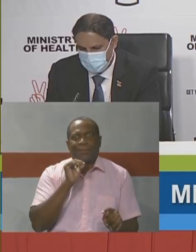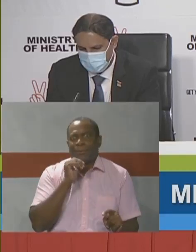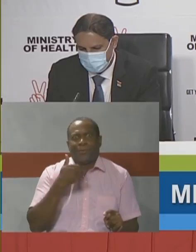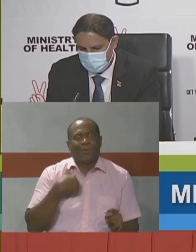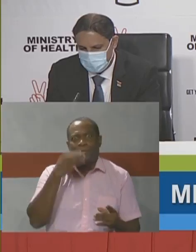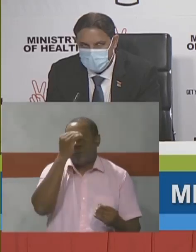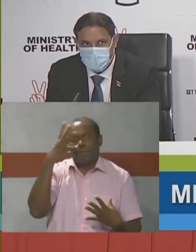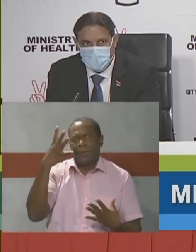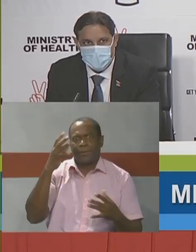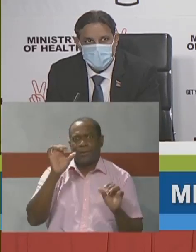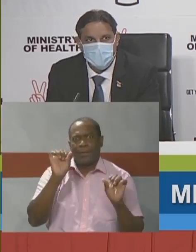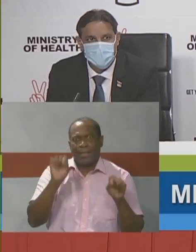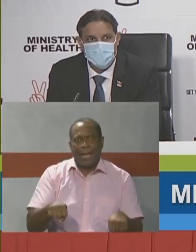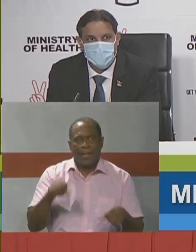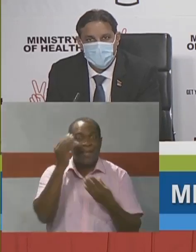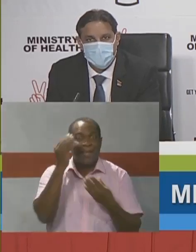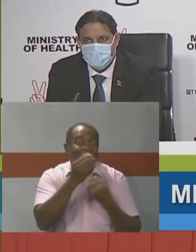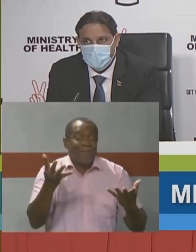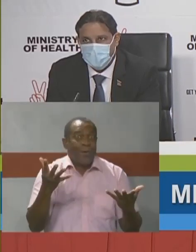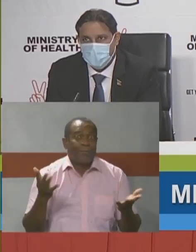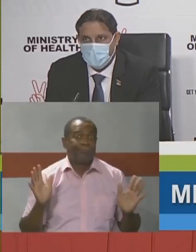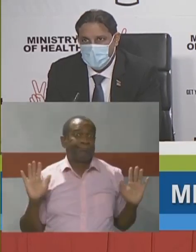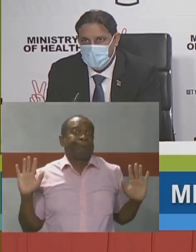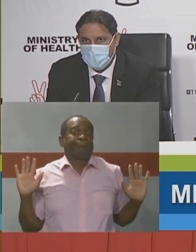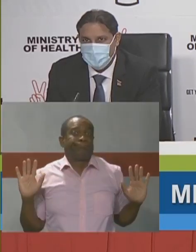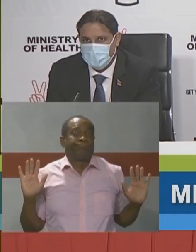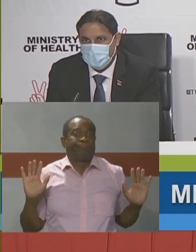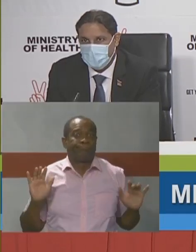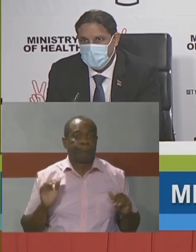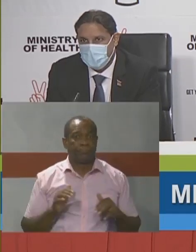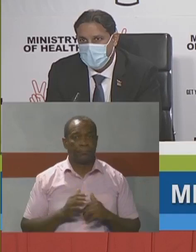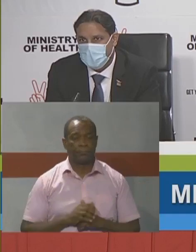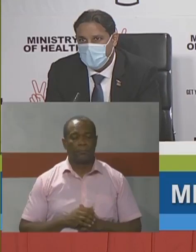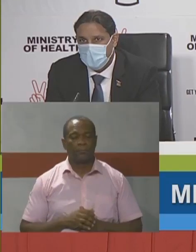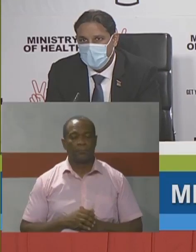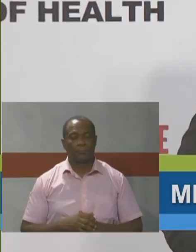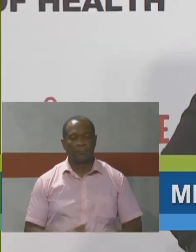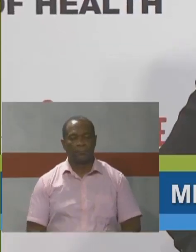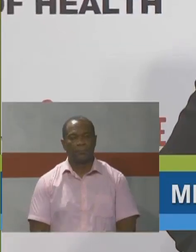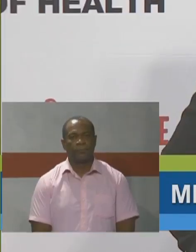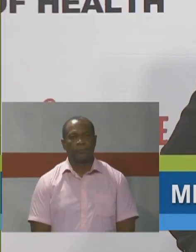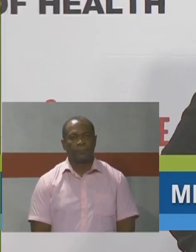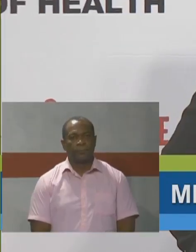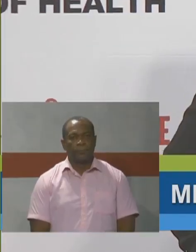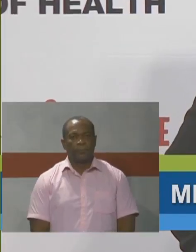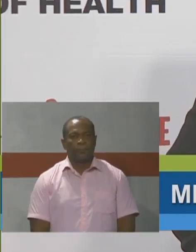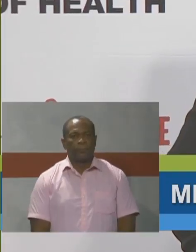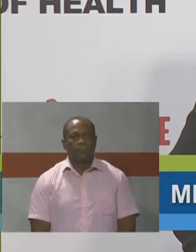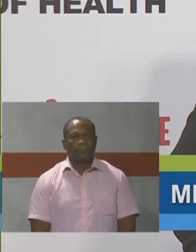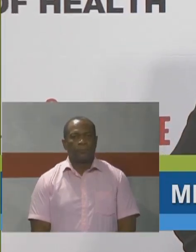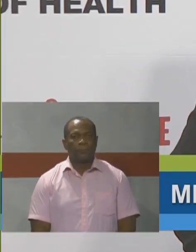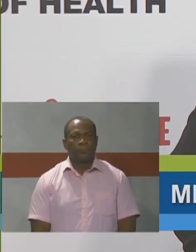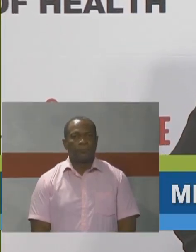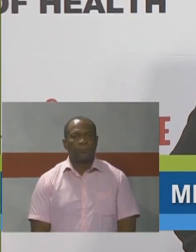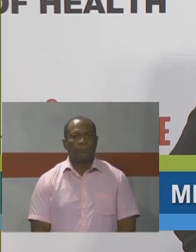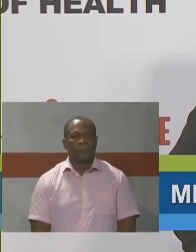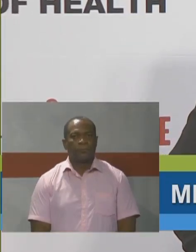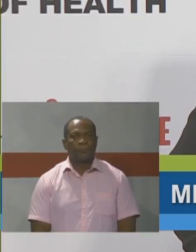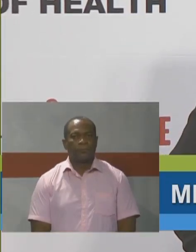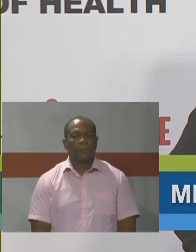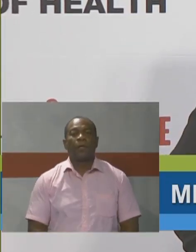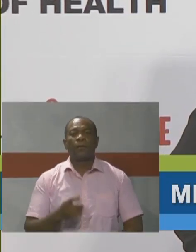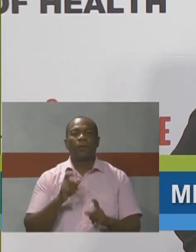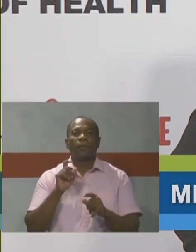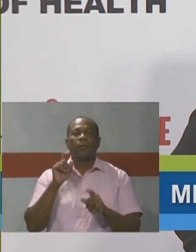individuals. Thank you very much, Minister. And we do have a question from Guardian Media Limited. The Pfizer batch